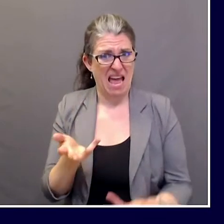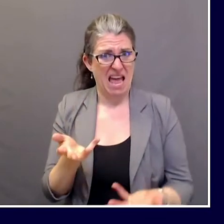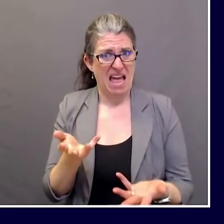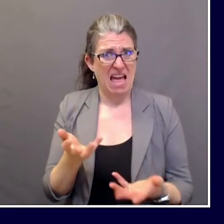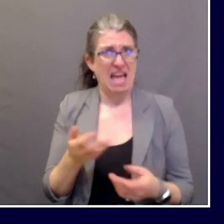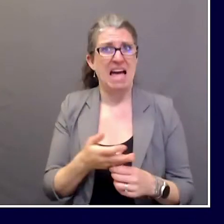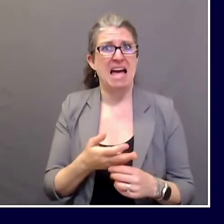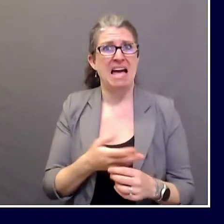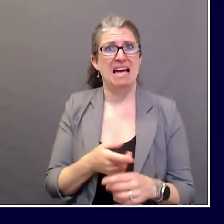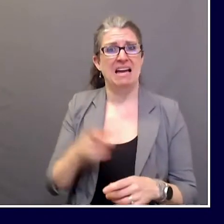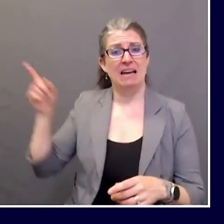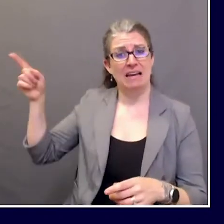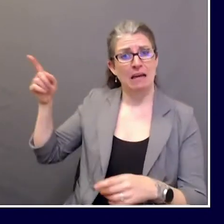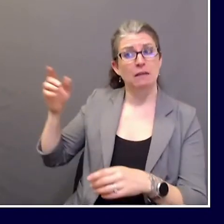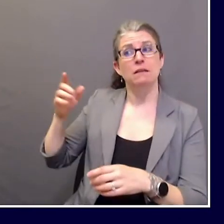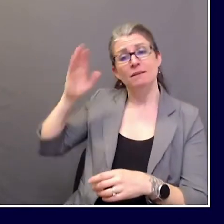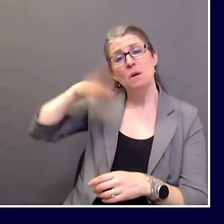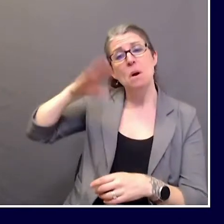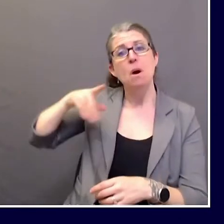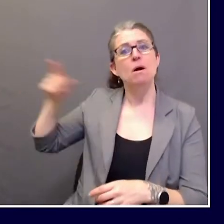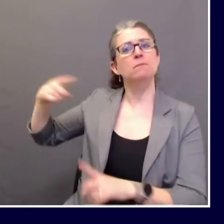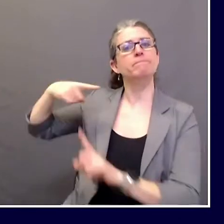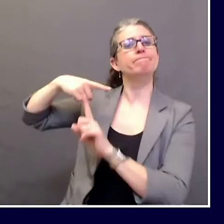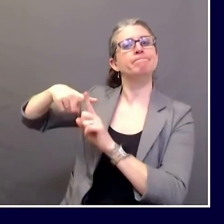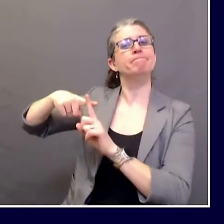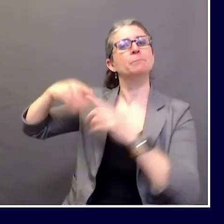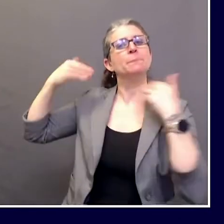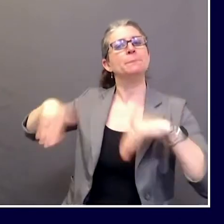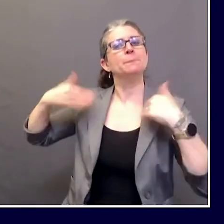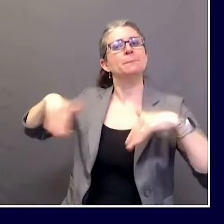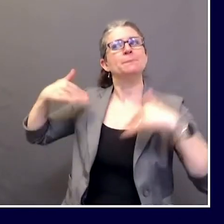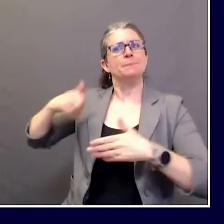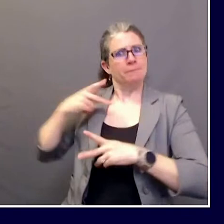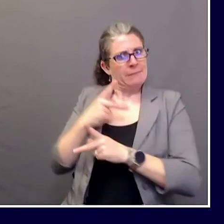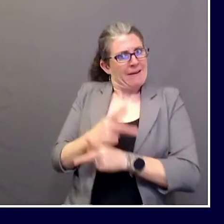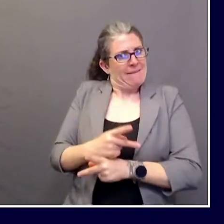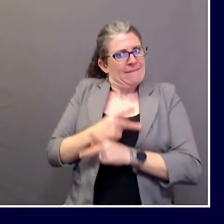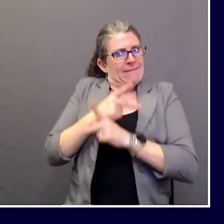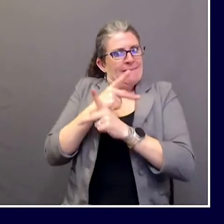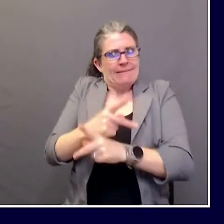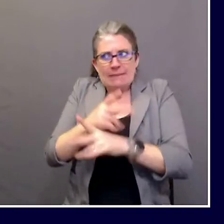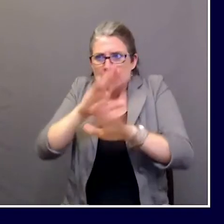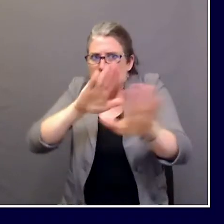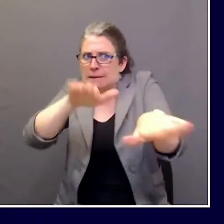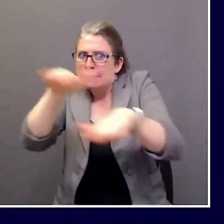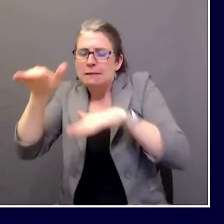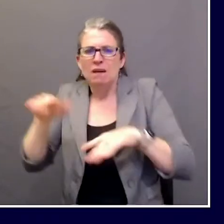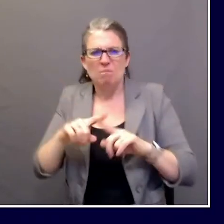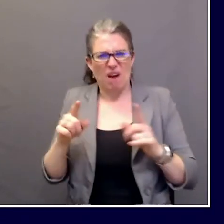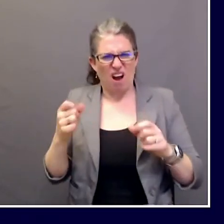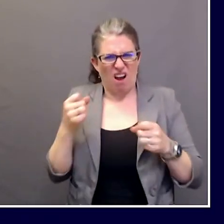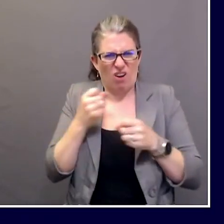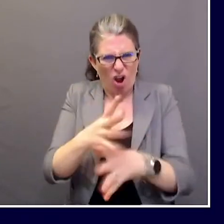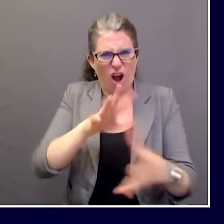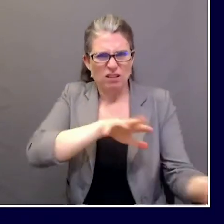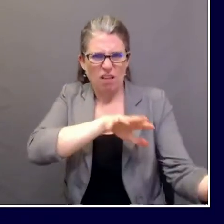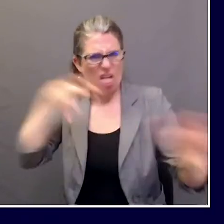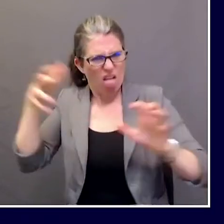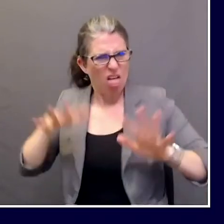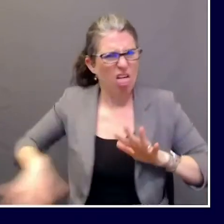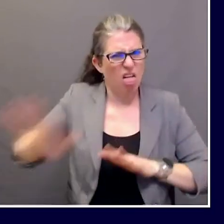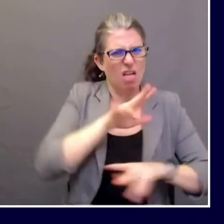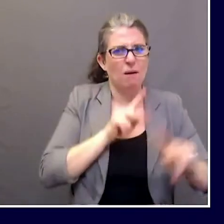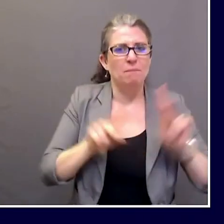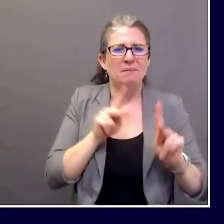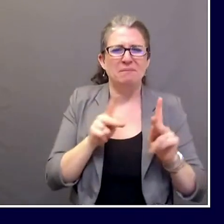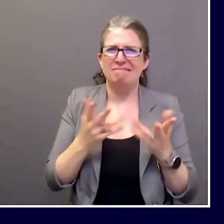those trade-offs are real? And do you think this was the right way for the FDA and the US CDC to